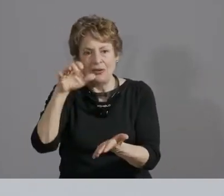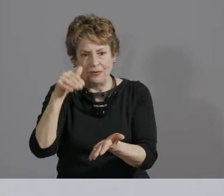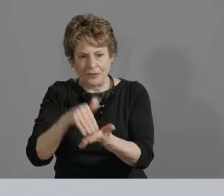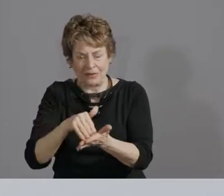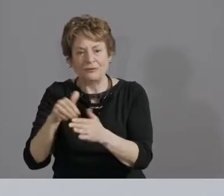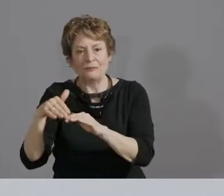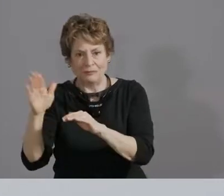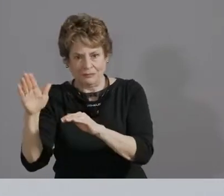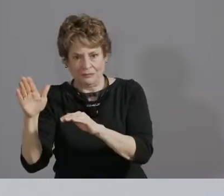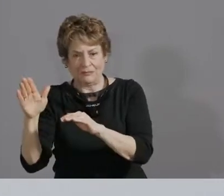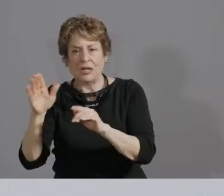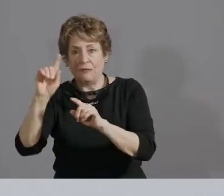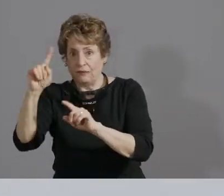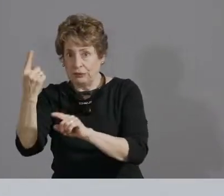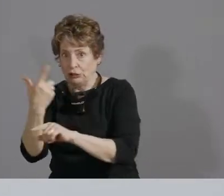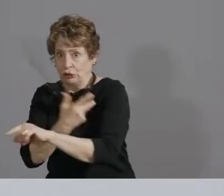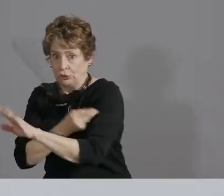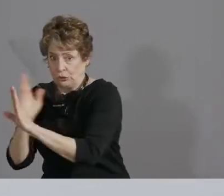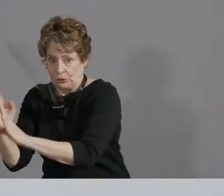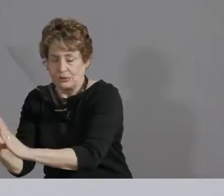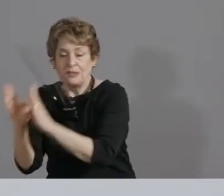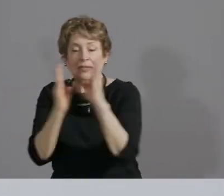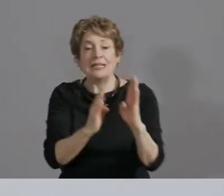843,441 first doses and